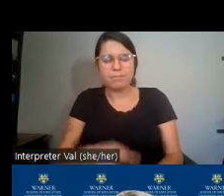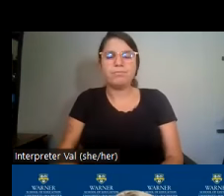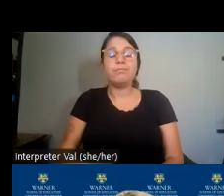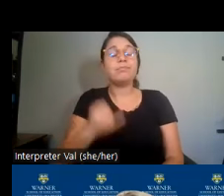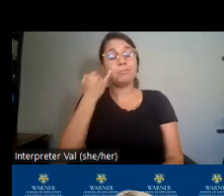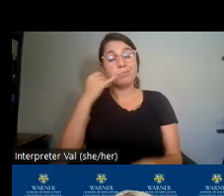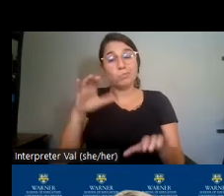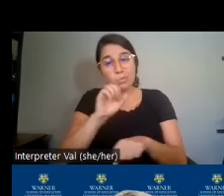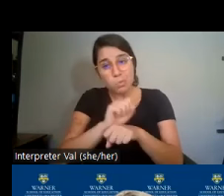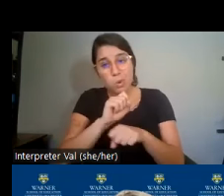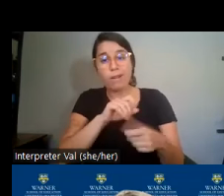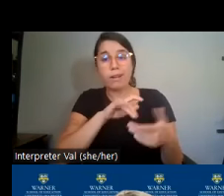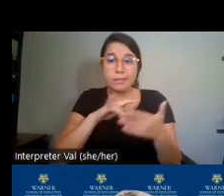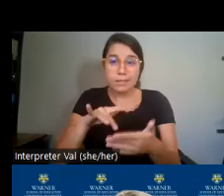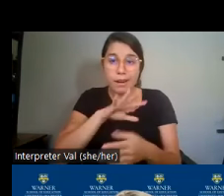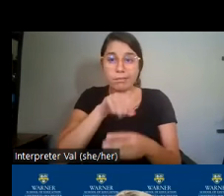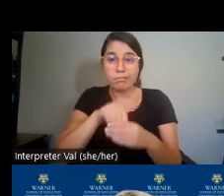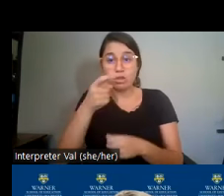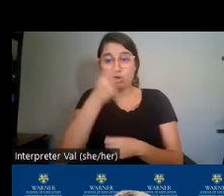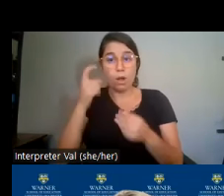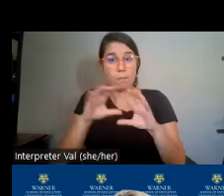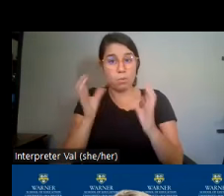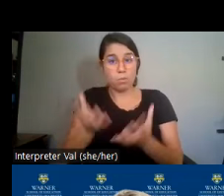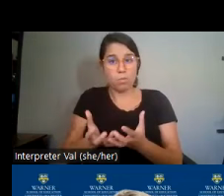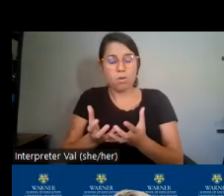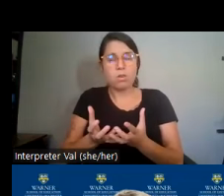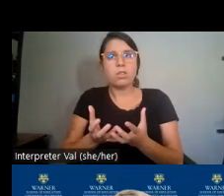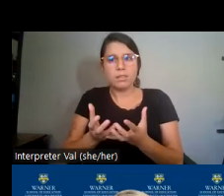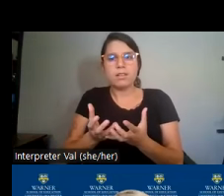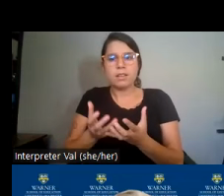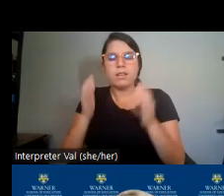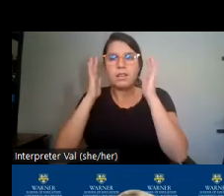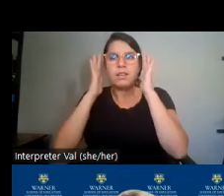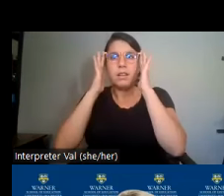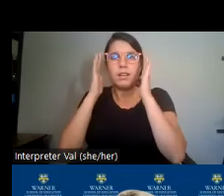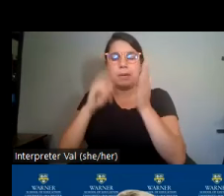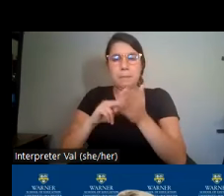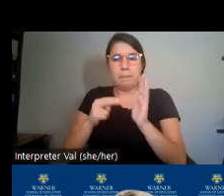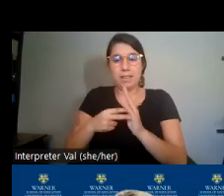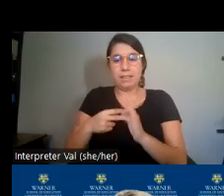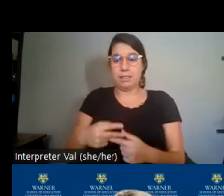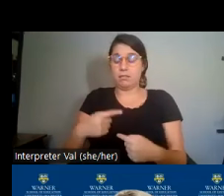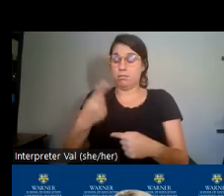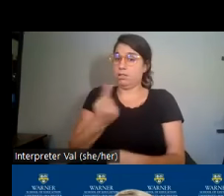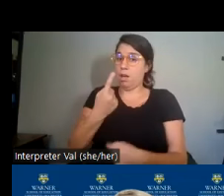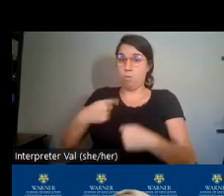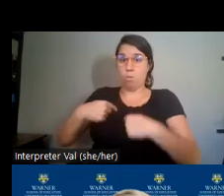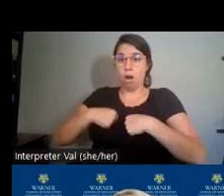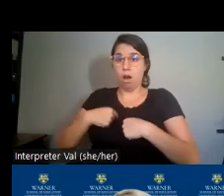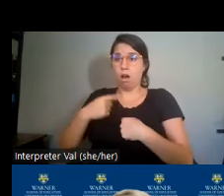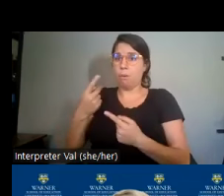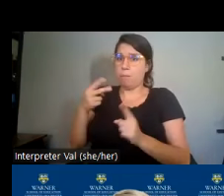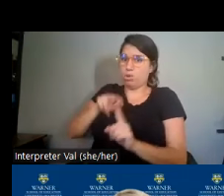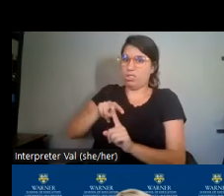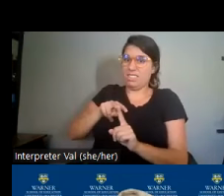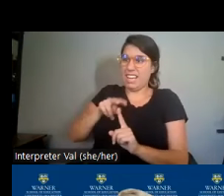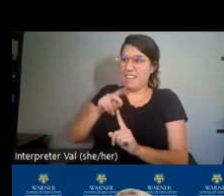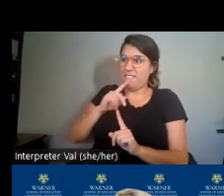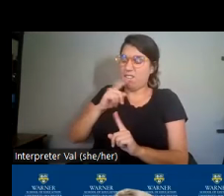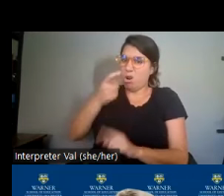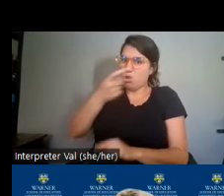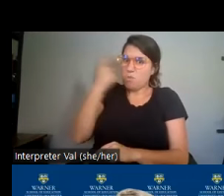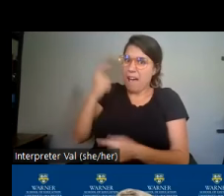trauma is that an event that someone perceives as traumatic for themselves may not